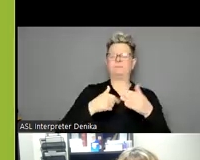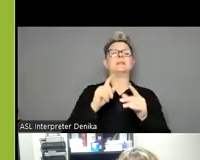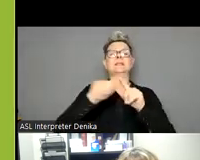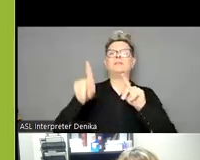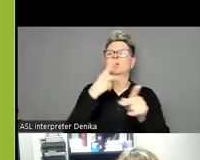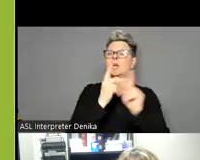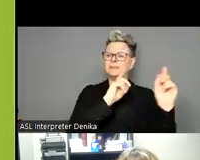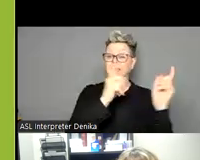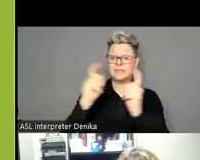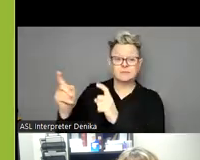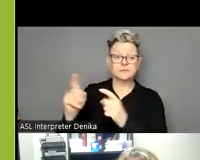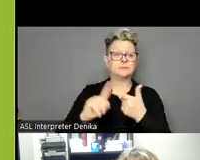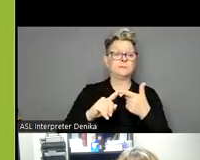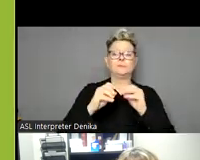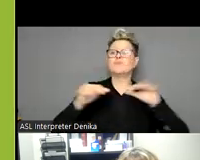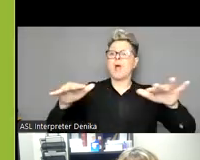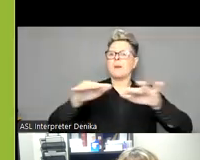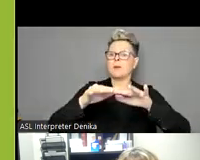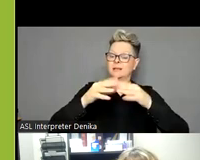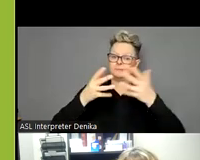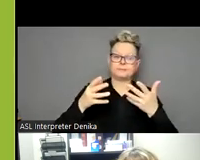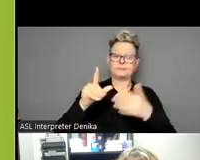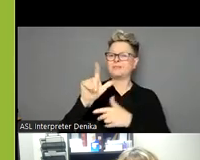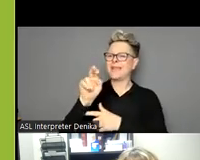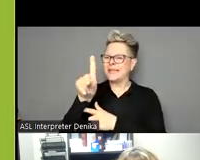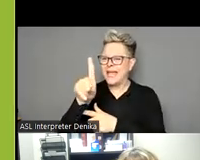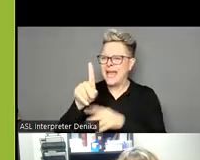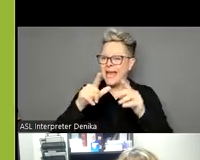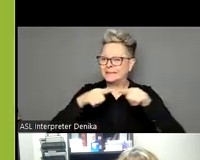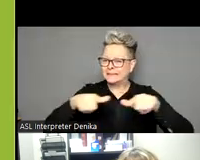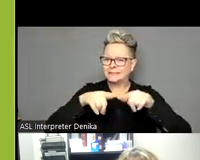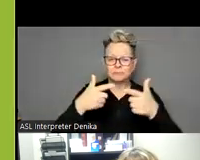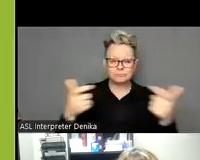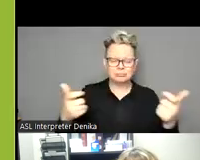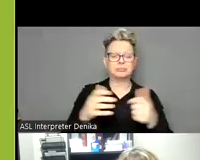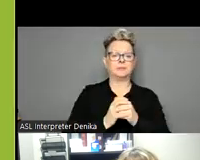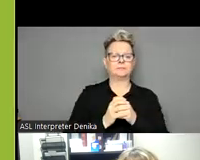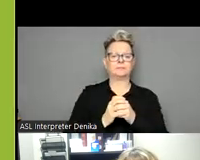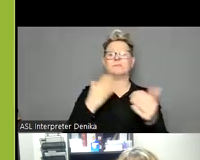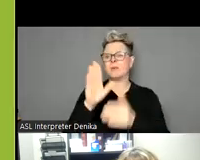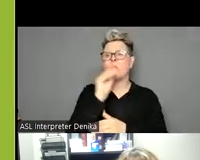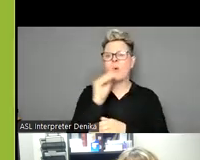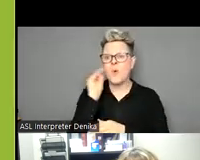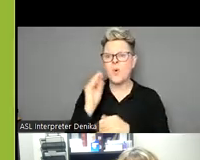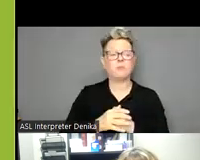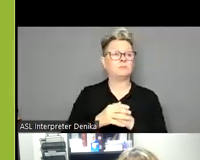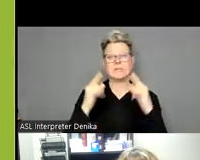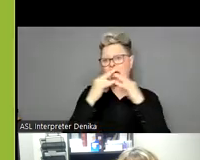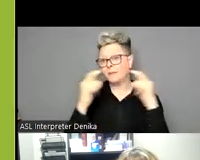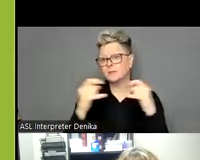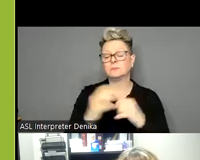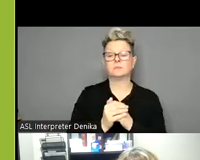real estate and land. So as opposed to personal property, it could be your family home, it could be a cabin, it could be a piece of